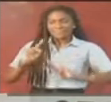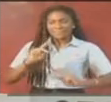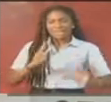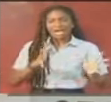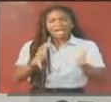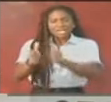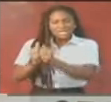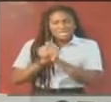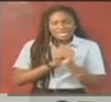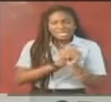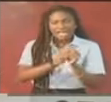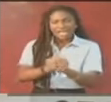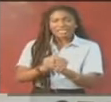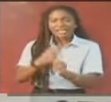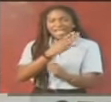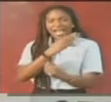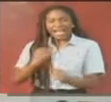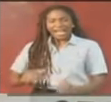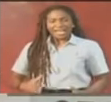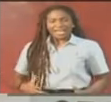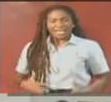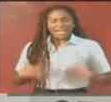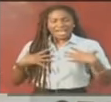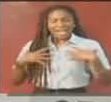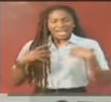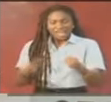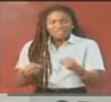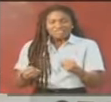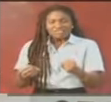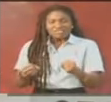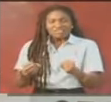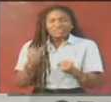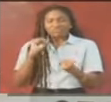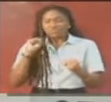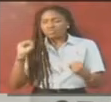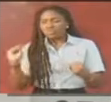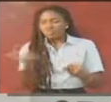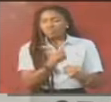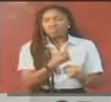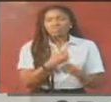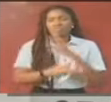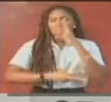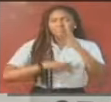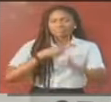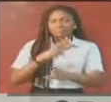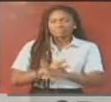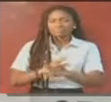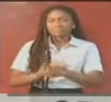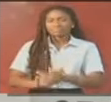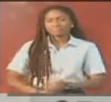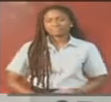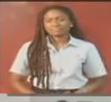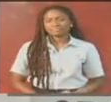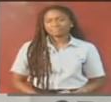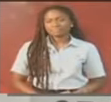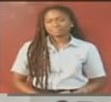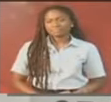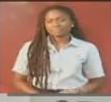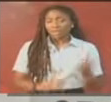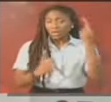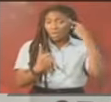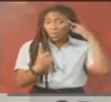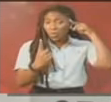together and improving the health and well-being of everyone, everywhere across the life course. The main goal